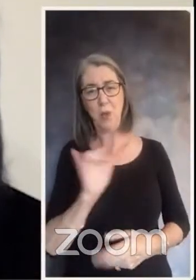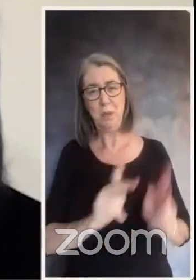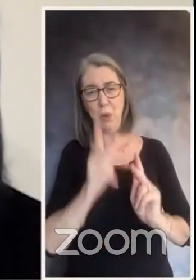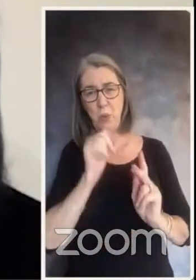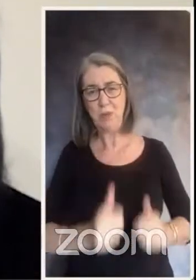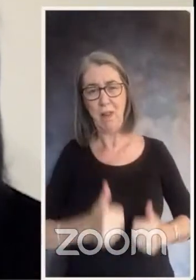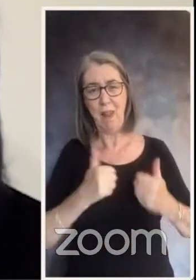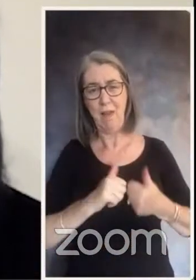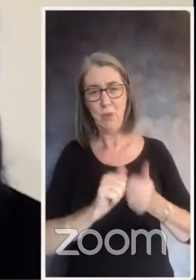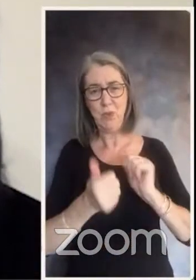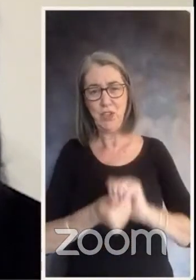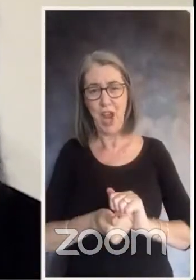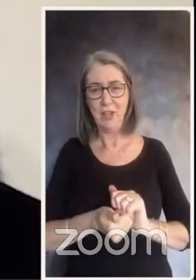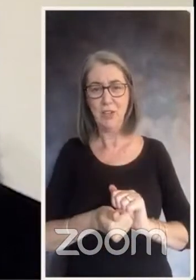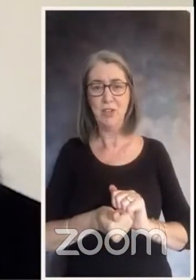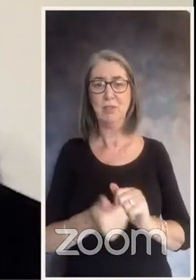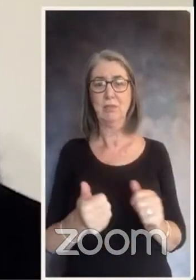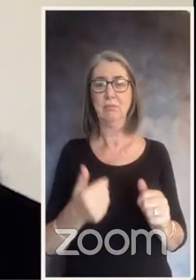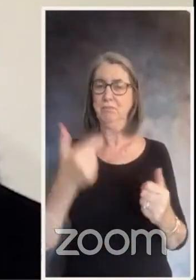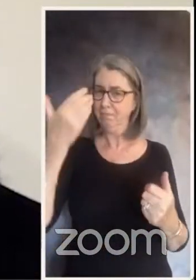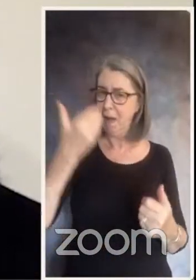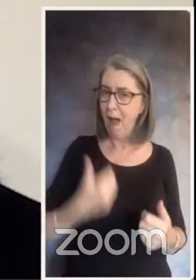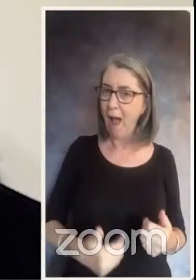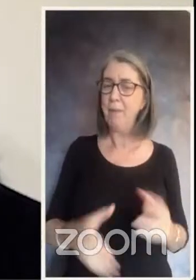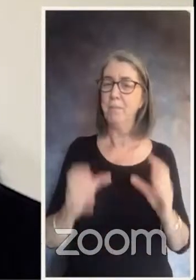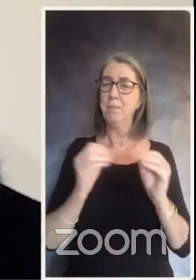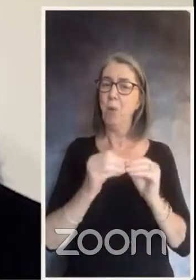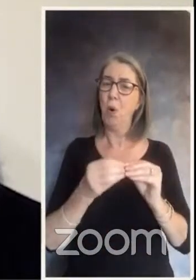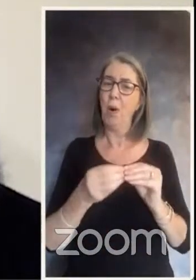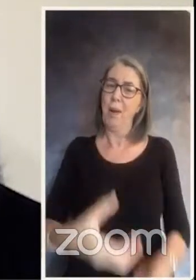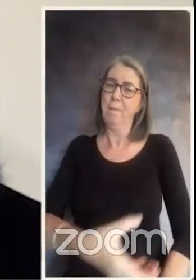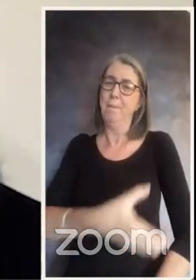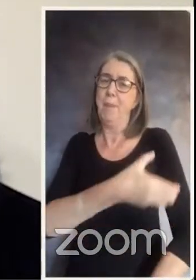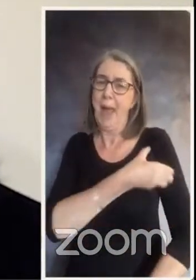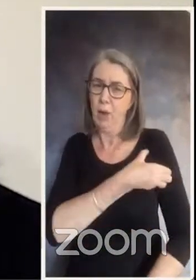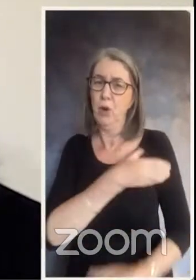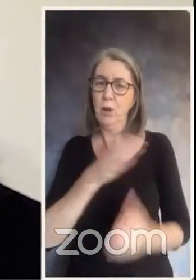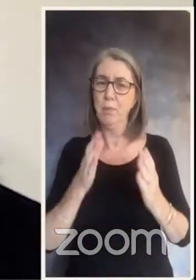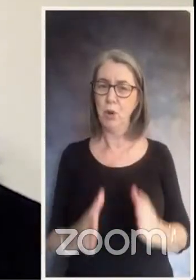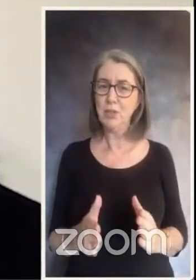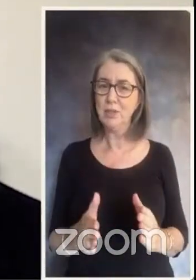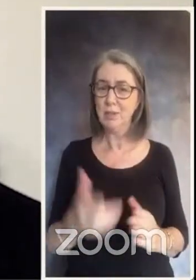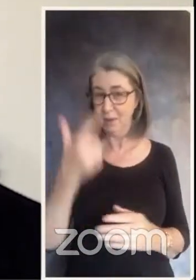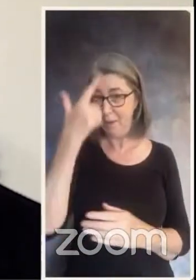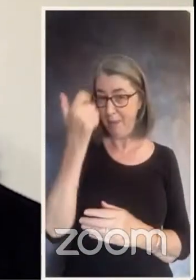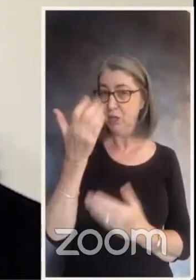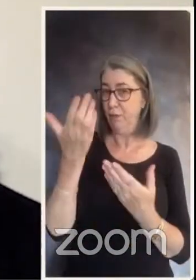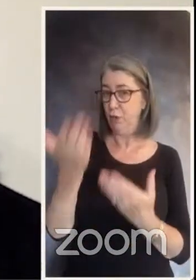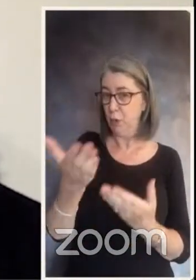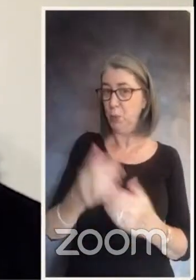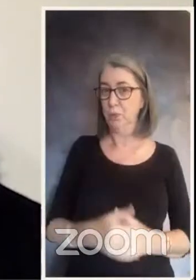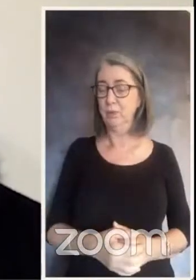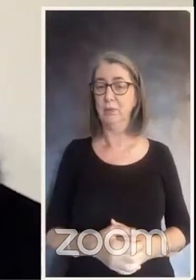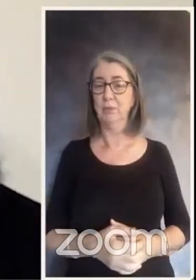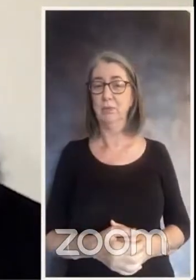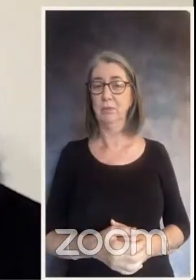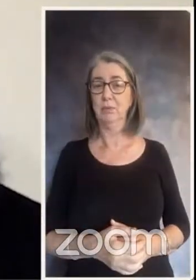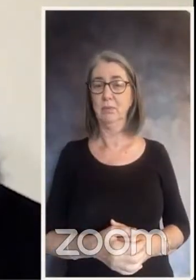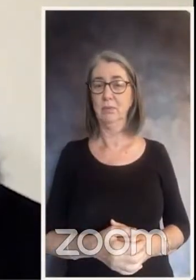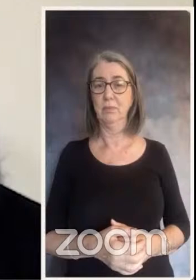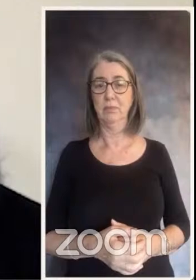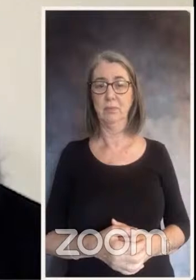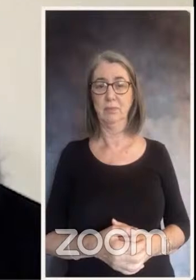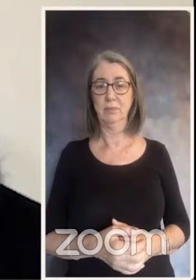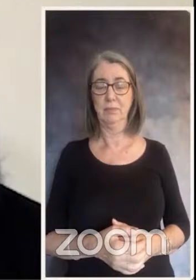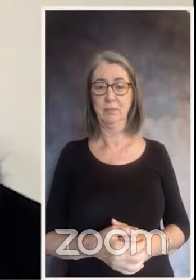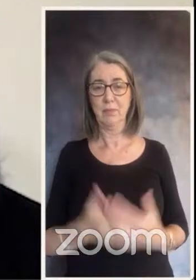one of the people whose lives you have changed. I am a more empowered person because of you.